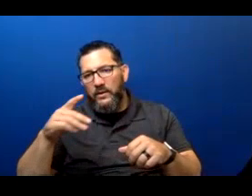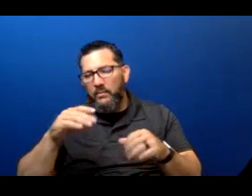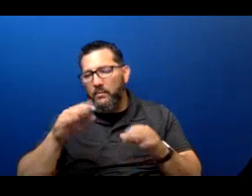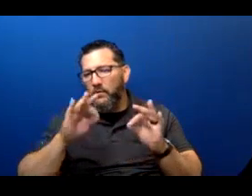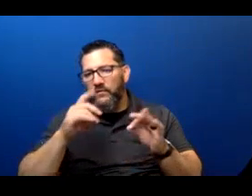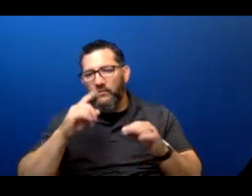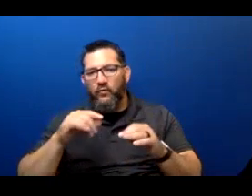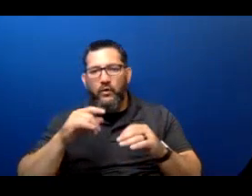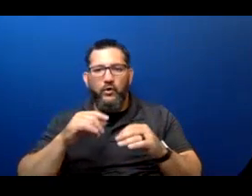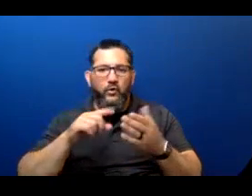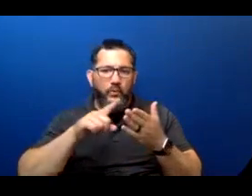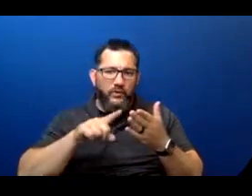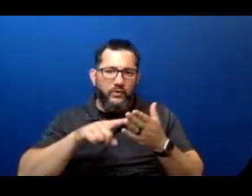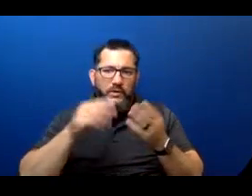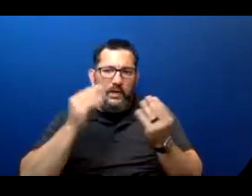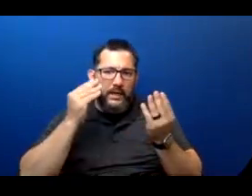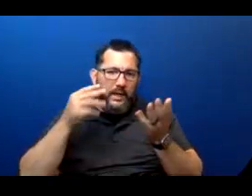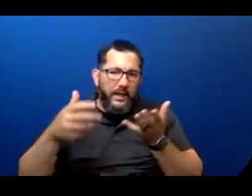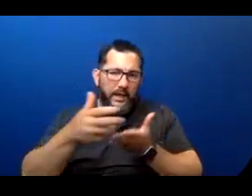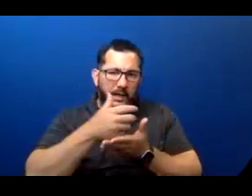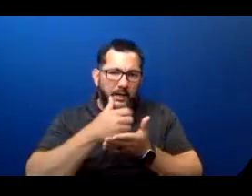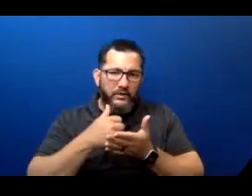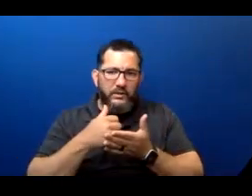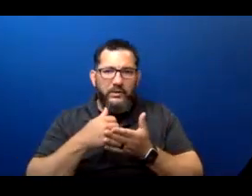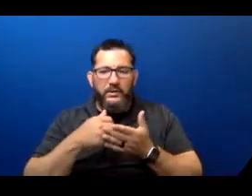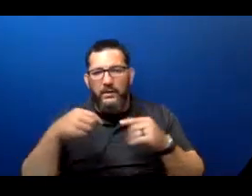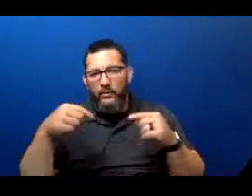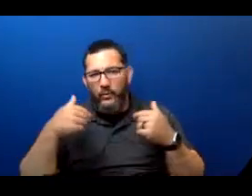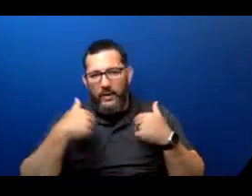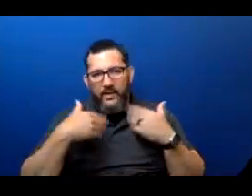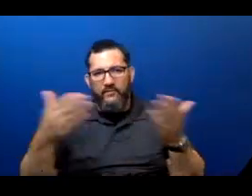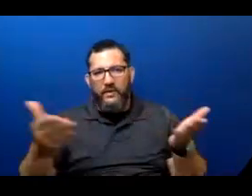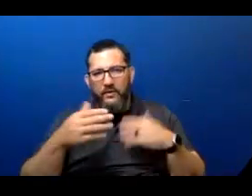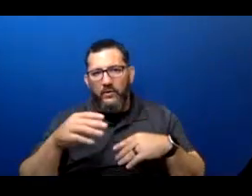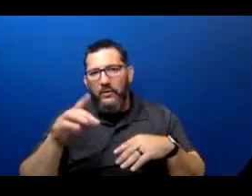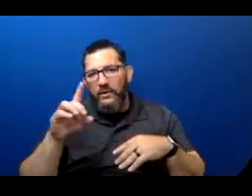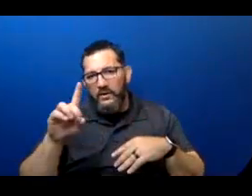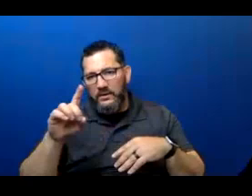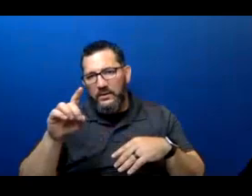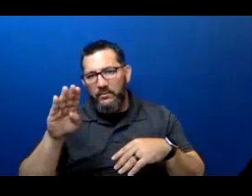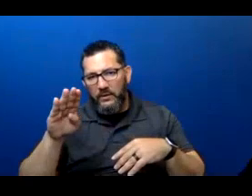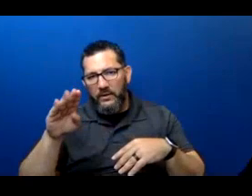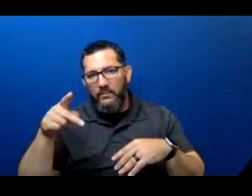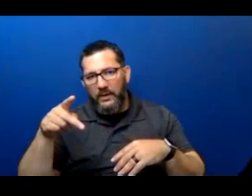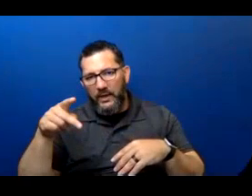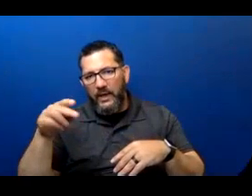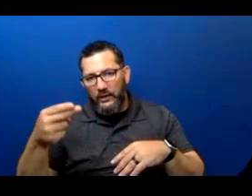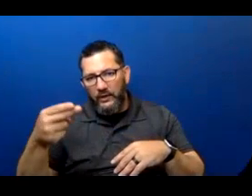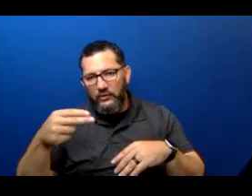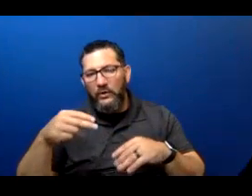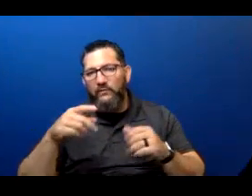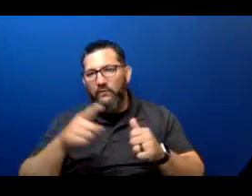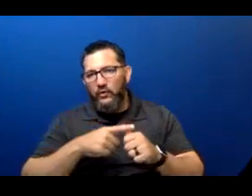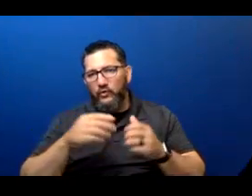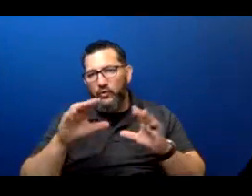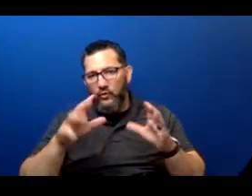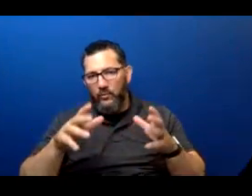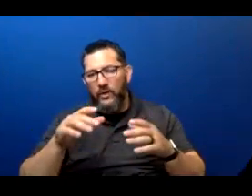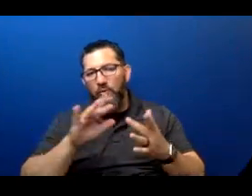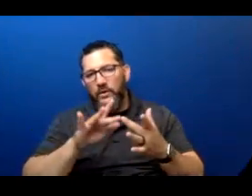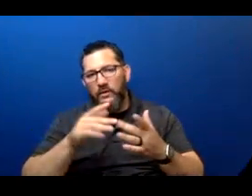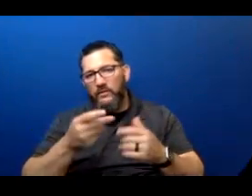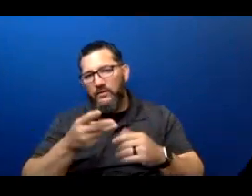data collection that we have here at DPVH. So to reach a broad and diverse group, I reached out to multiple